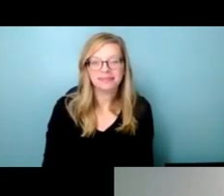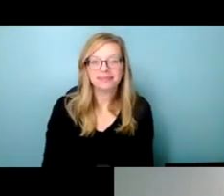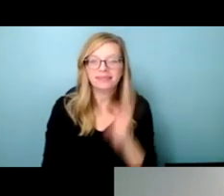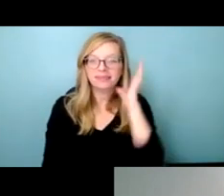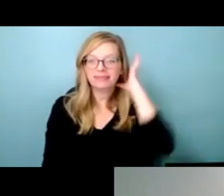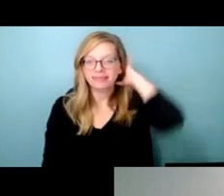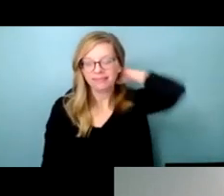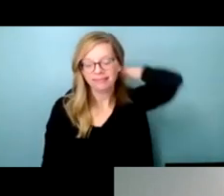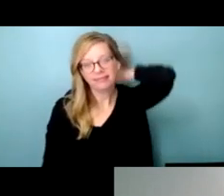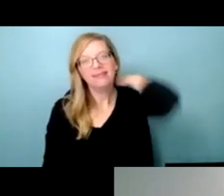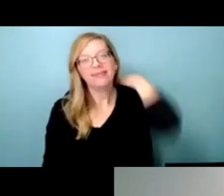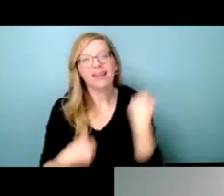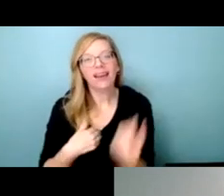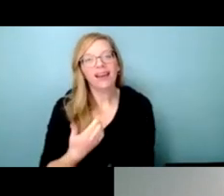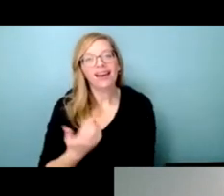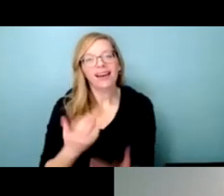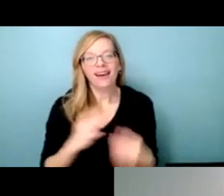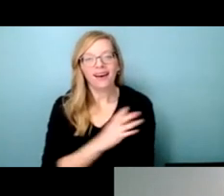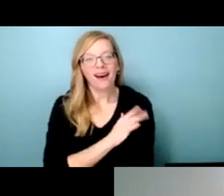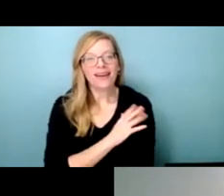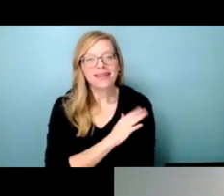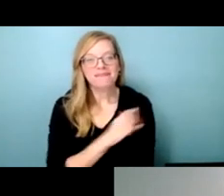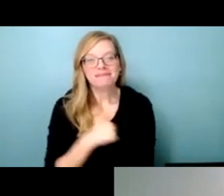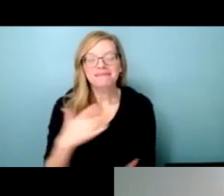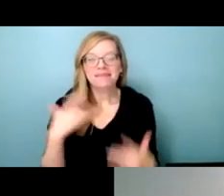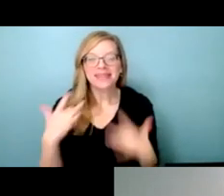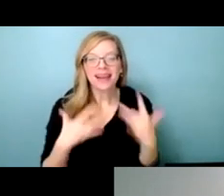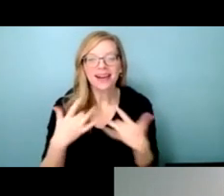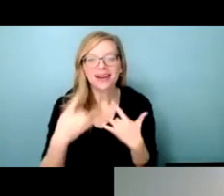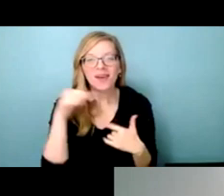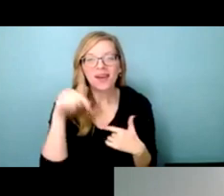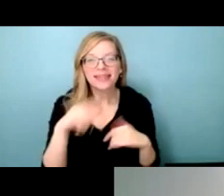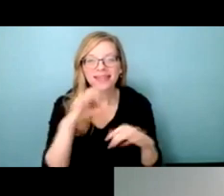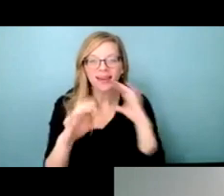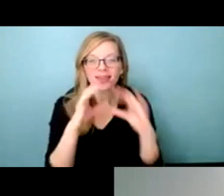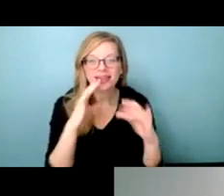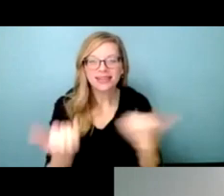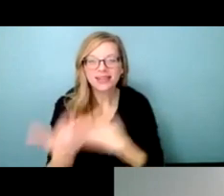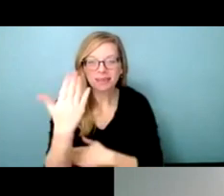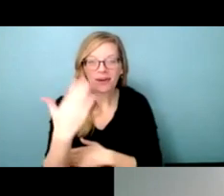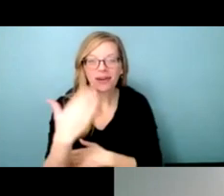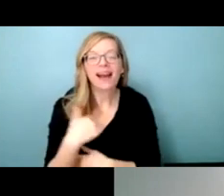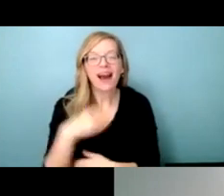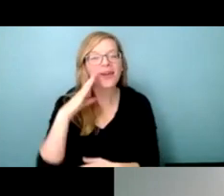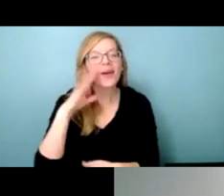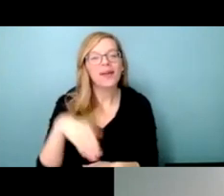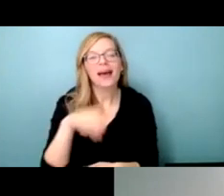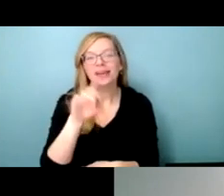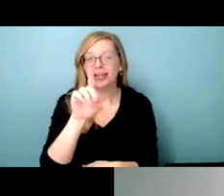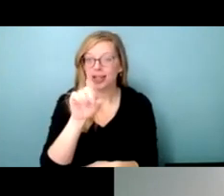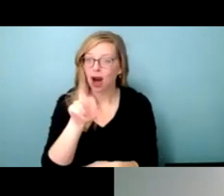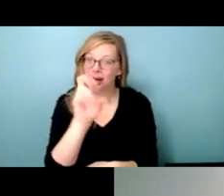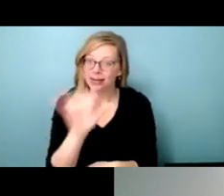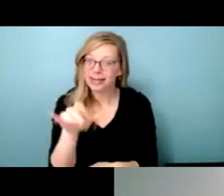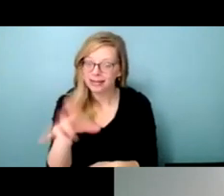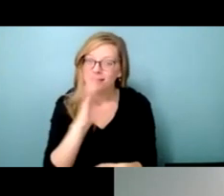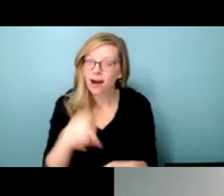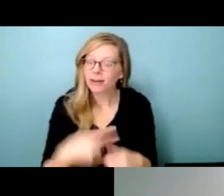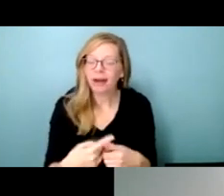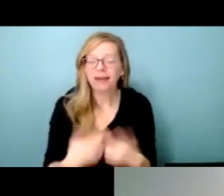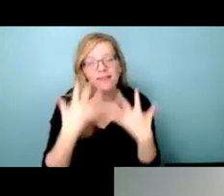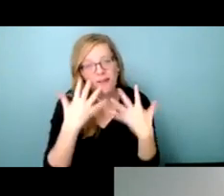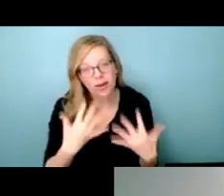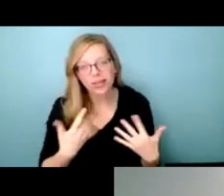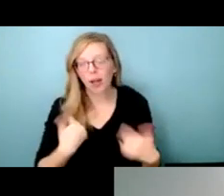Awesome. Yeah, I'm excited for the conversation this morning. I know Darcy talked a little bit about how unfortunate it is we all can't be together in person, like how